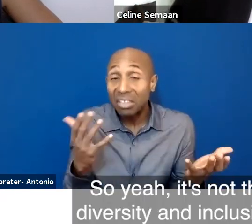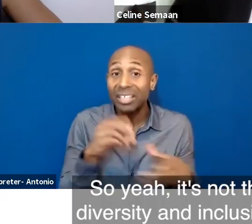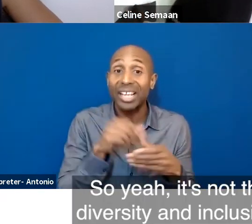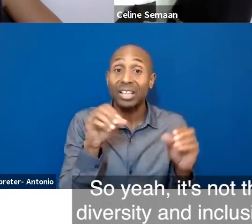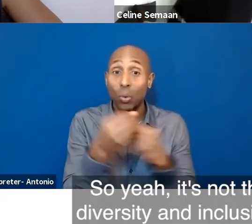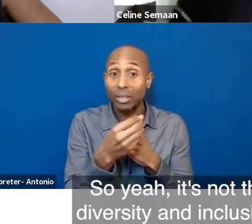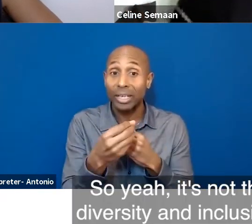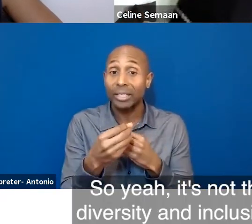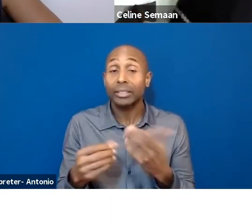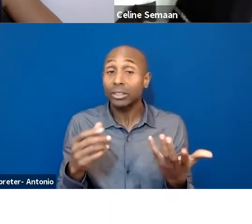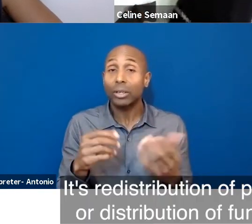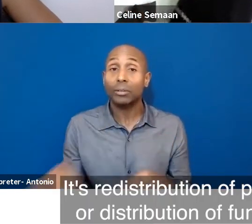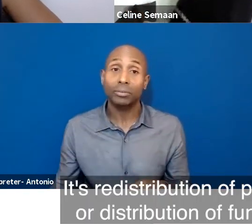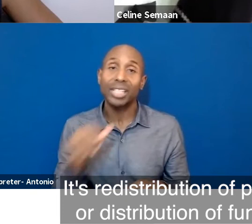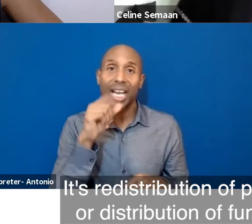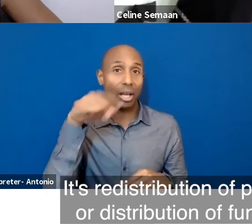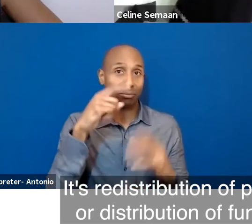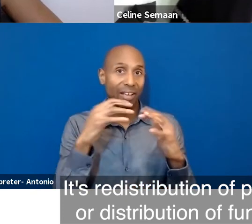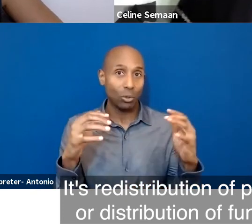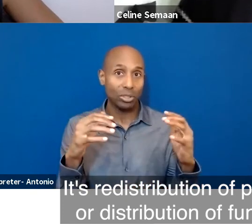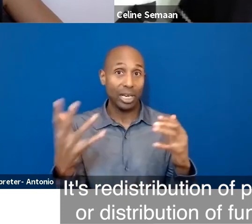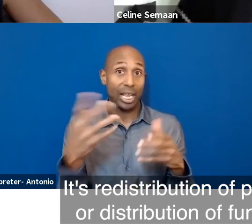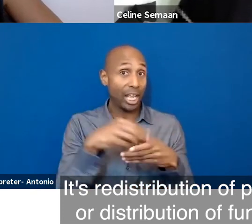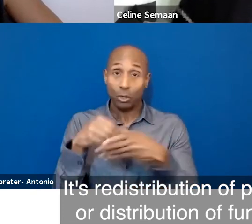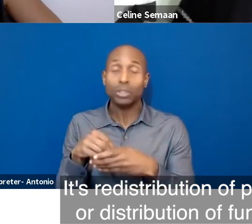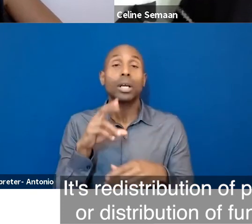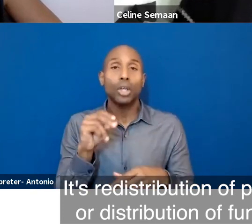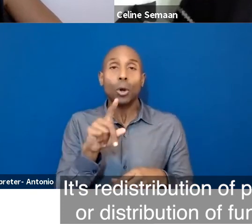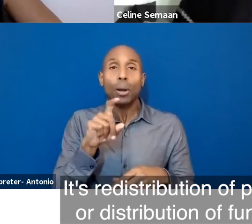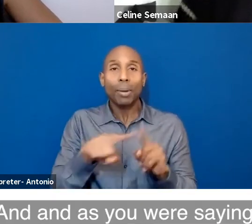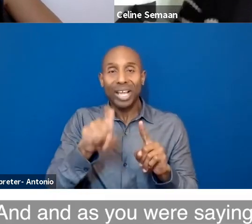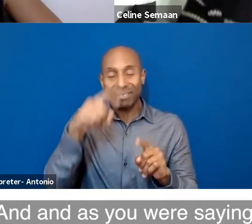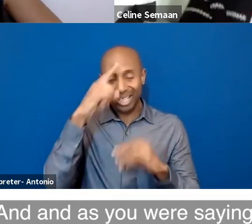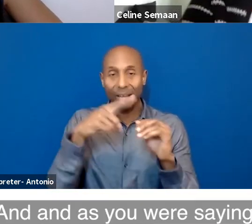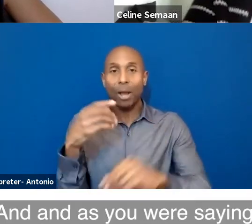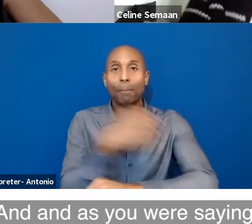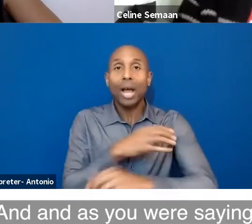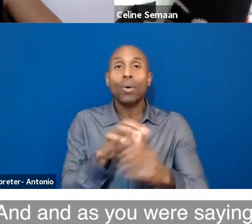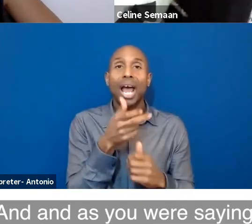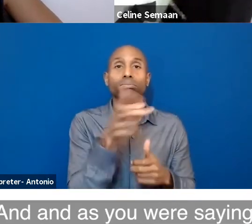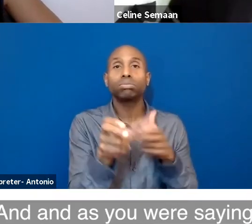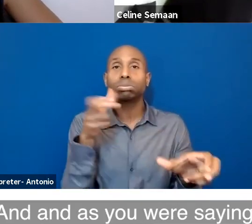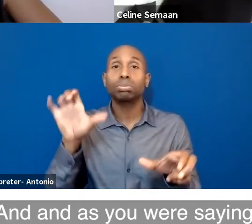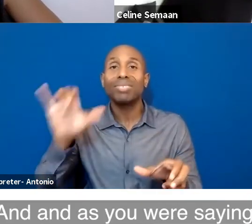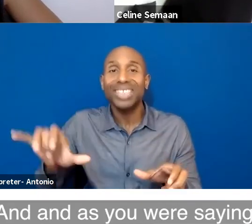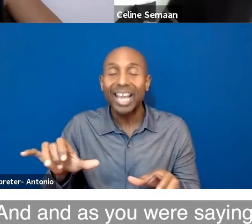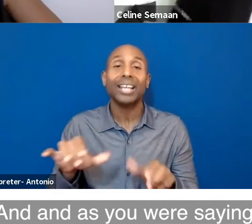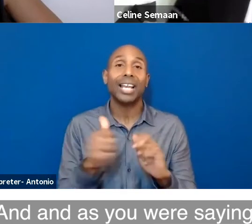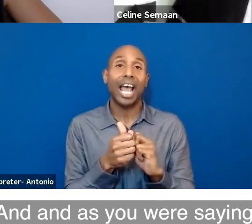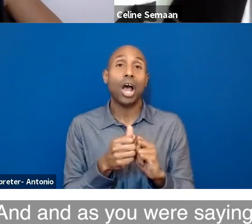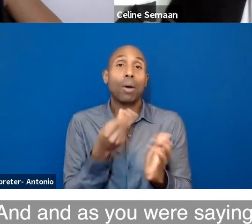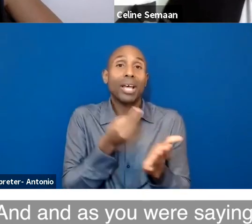the diversity and inclusion, it's redistribution of power, redistribution of funds, and as you were